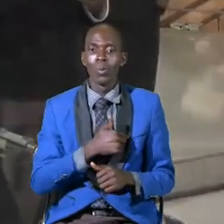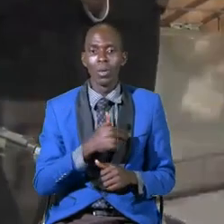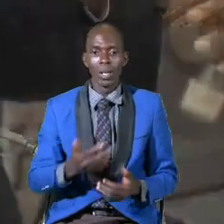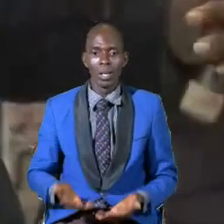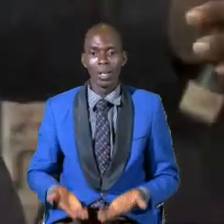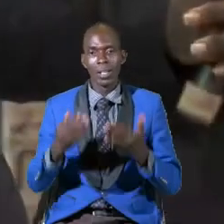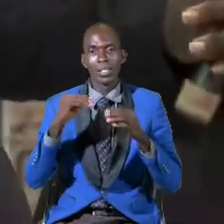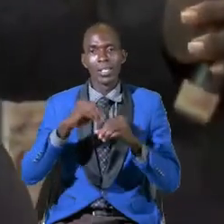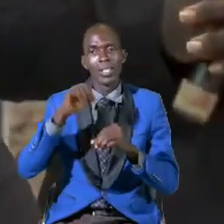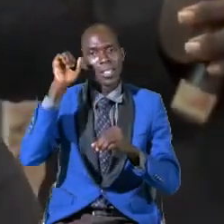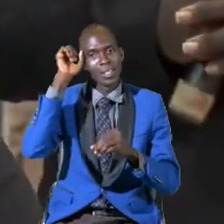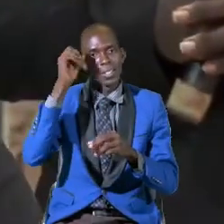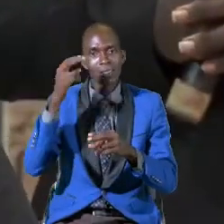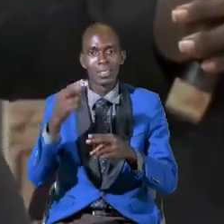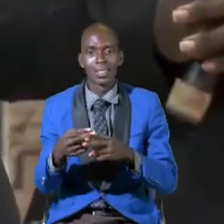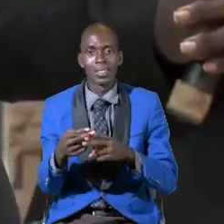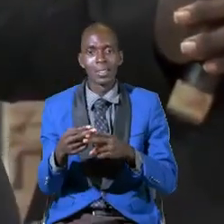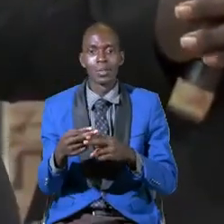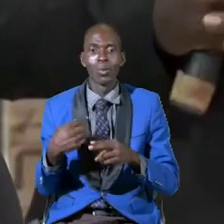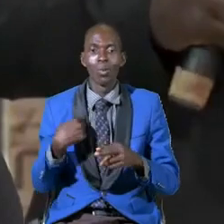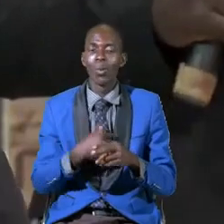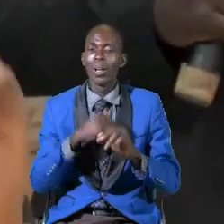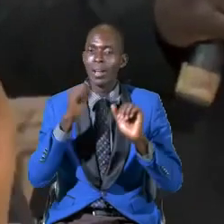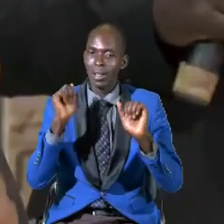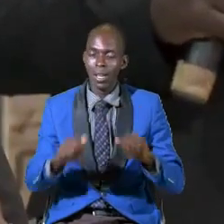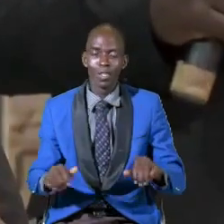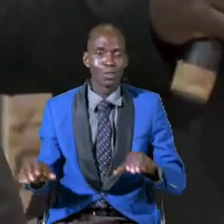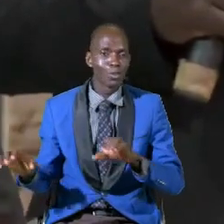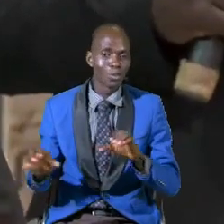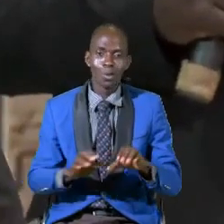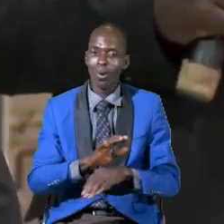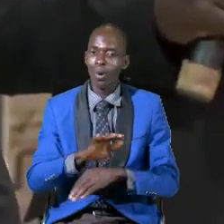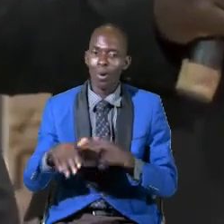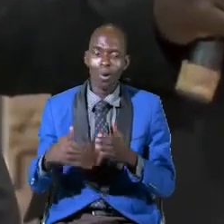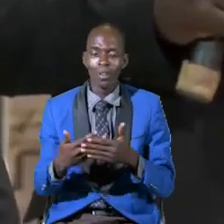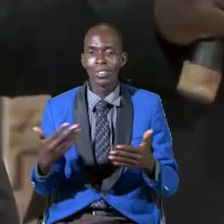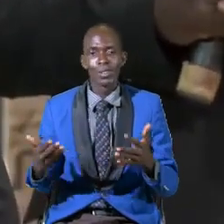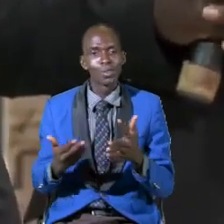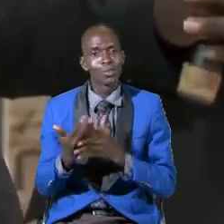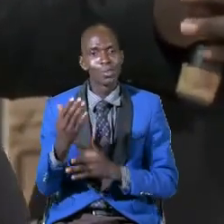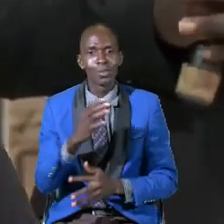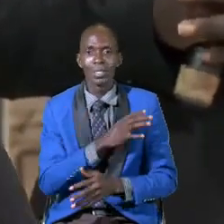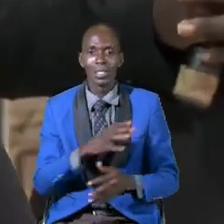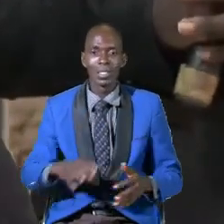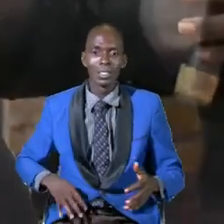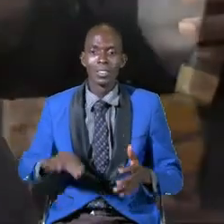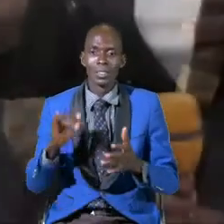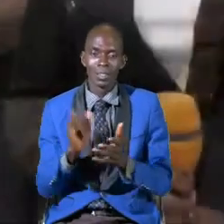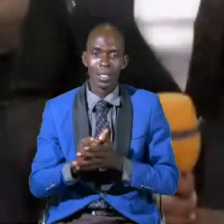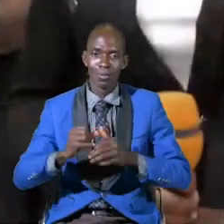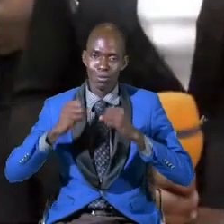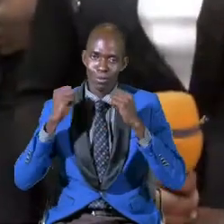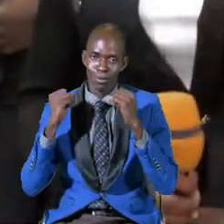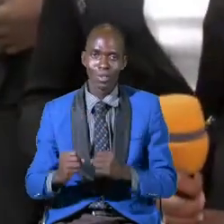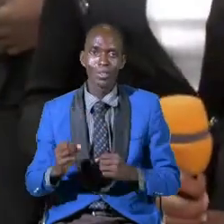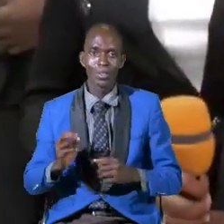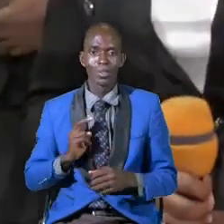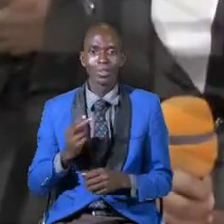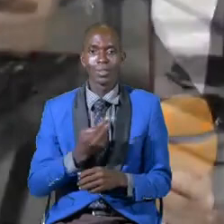name. We can do all things through Christ that strengthens us.